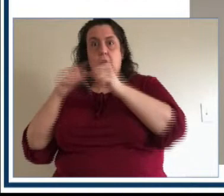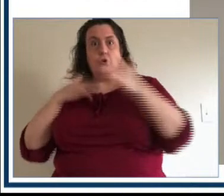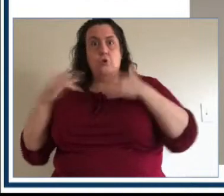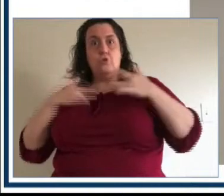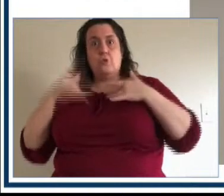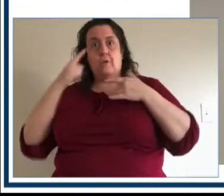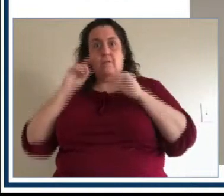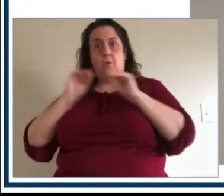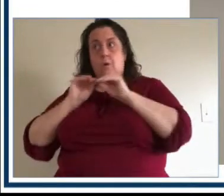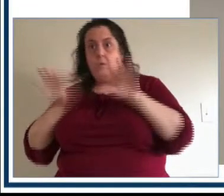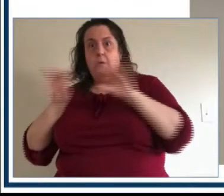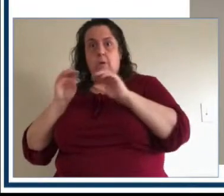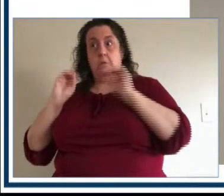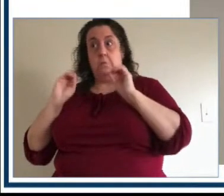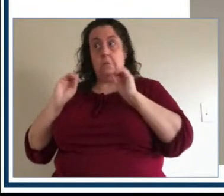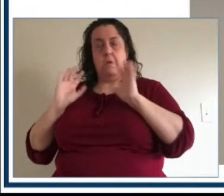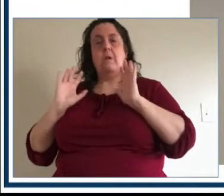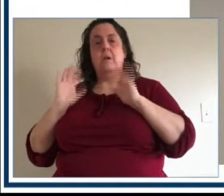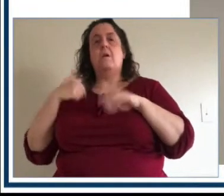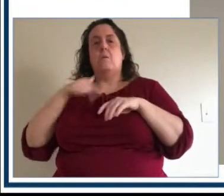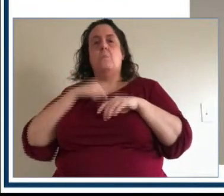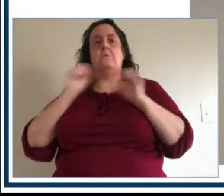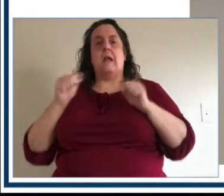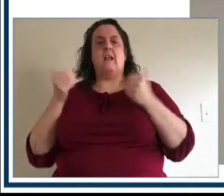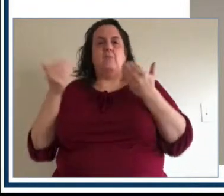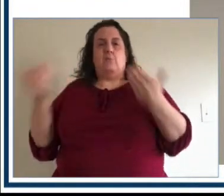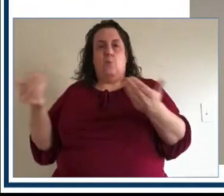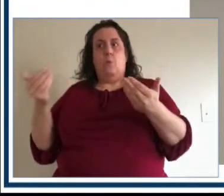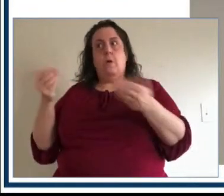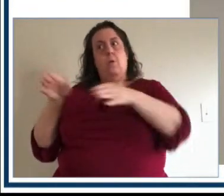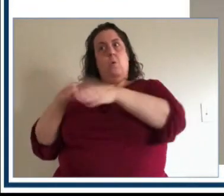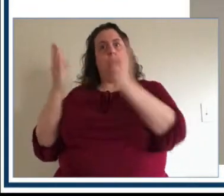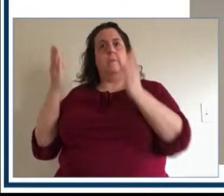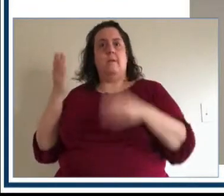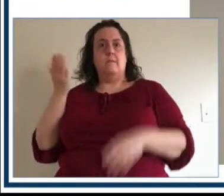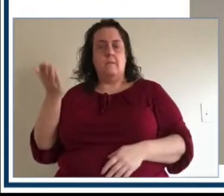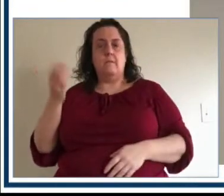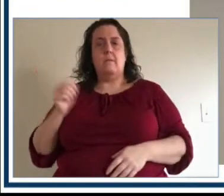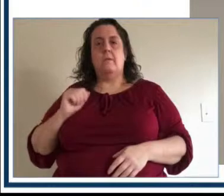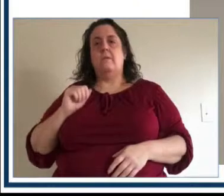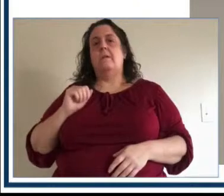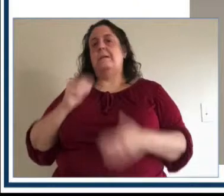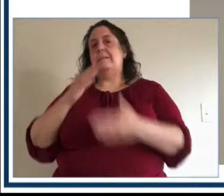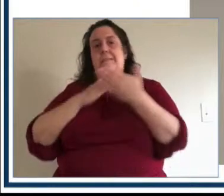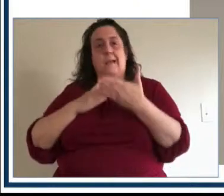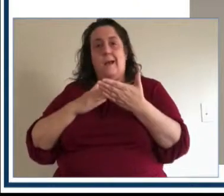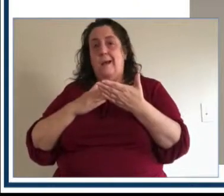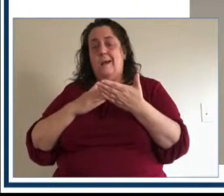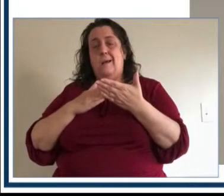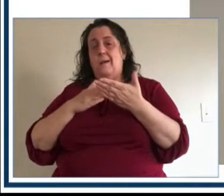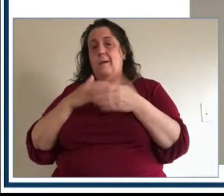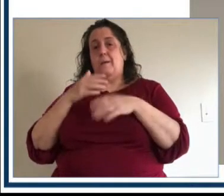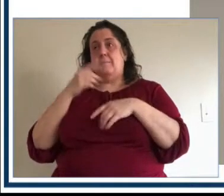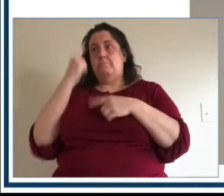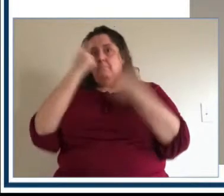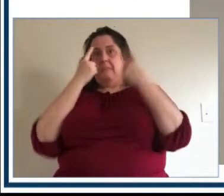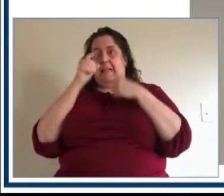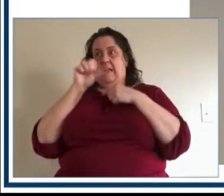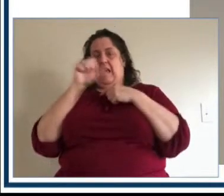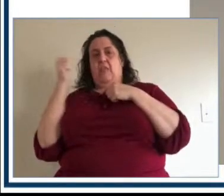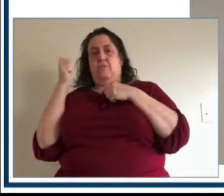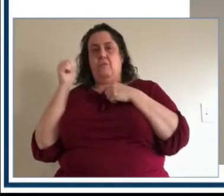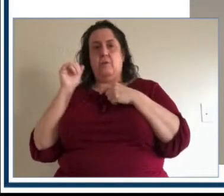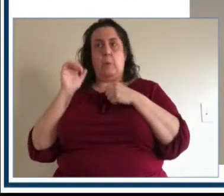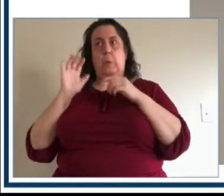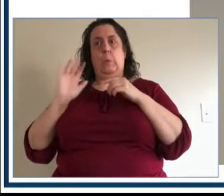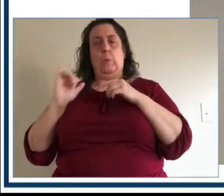public health perspective, we would say we were okay to open that school. There may be some administrative or other considerations that the school